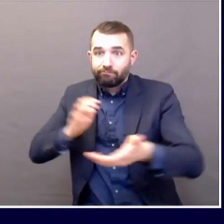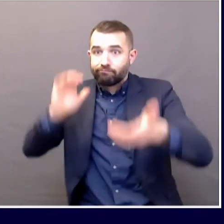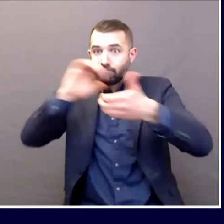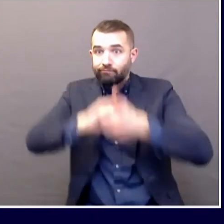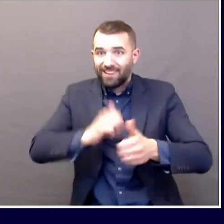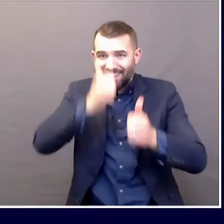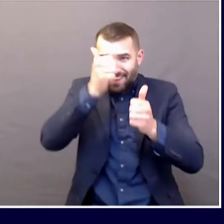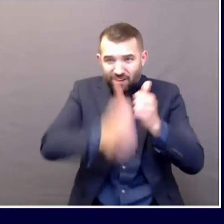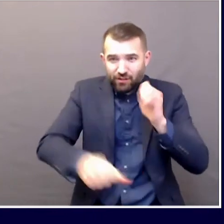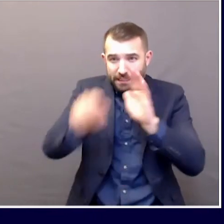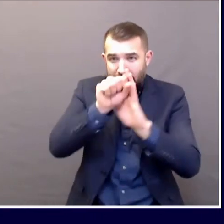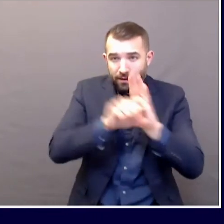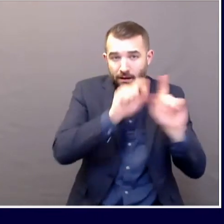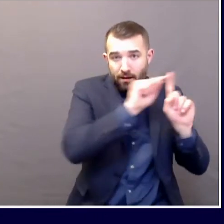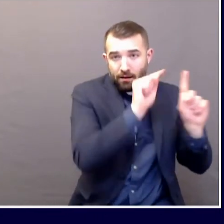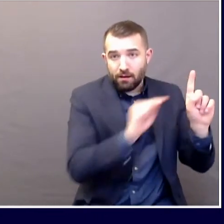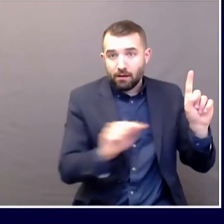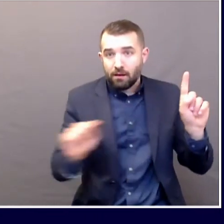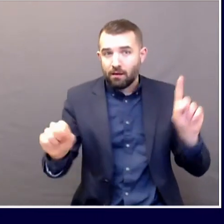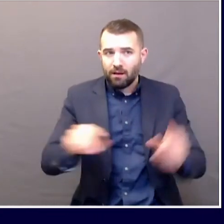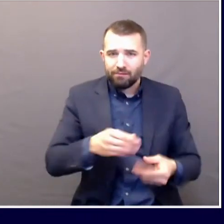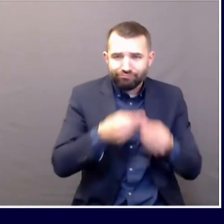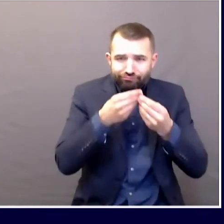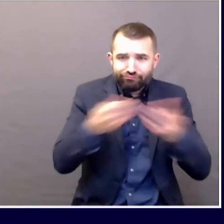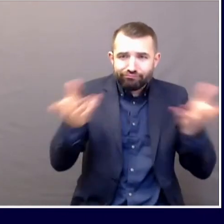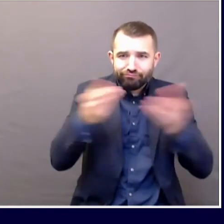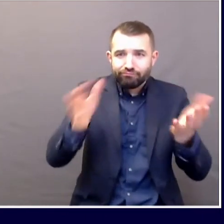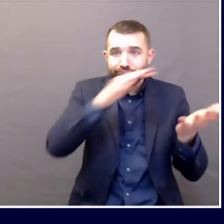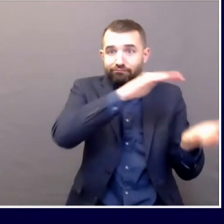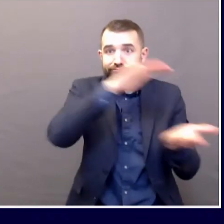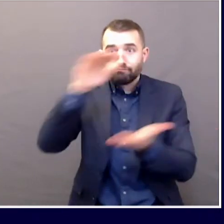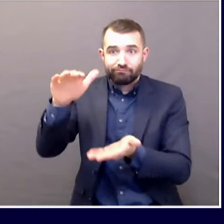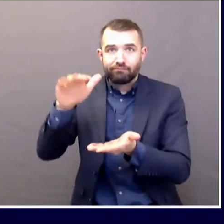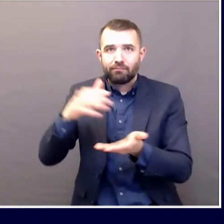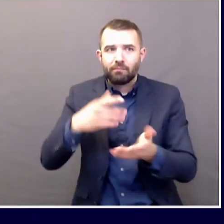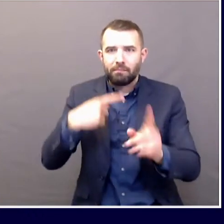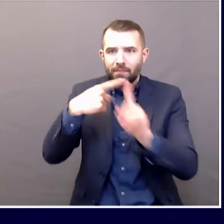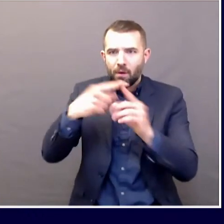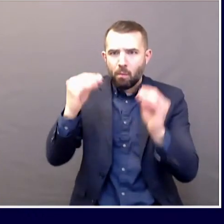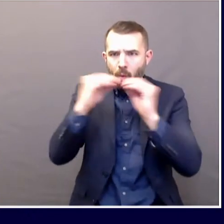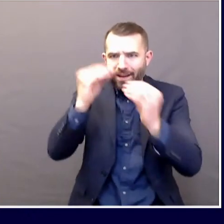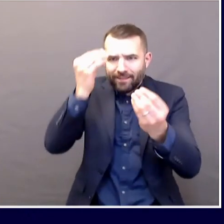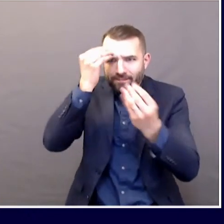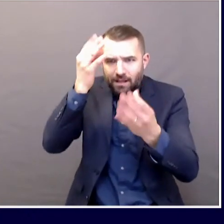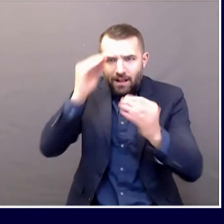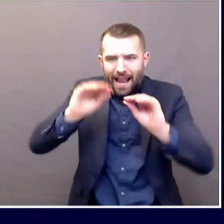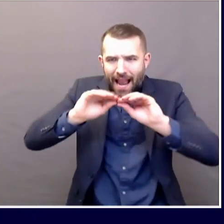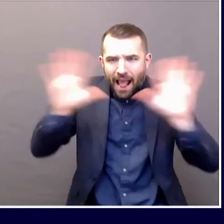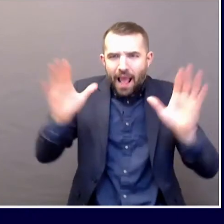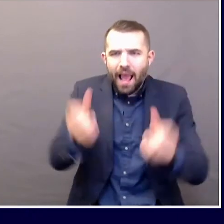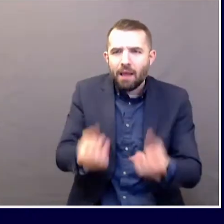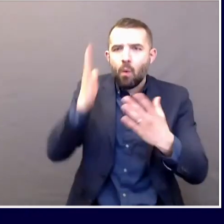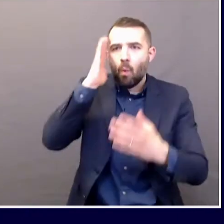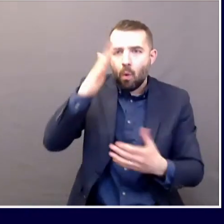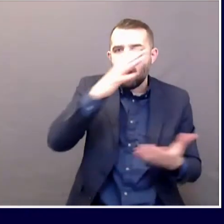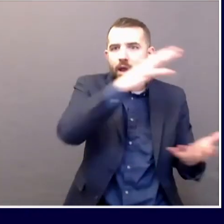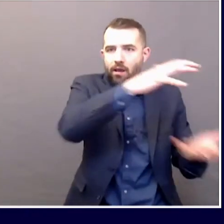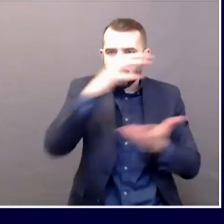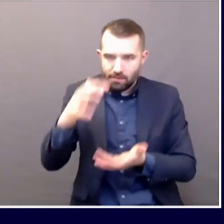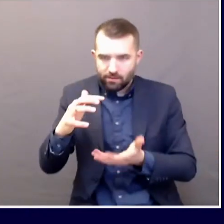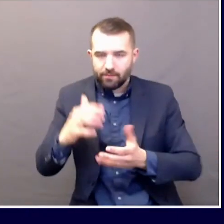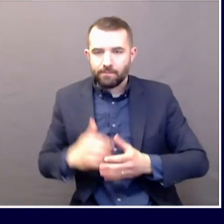also providing state health departments like ours stability in terms of what our projections will be for the next few weeks